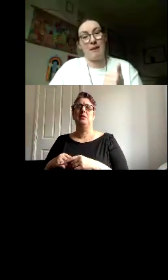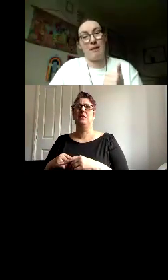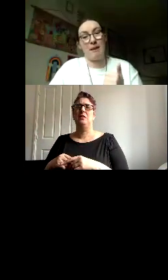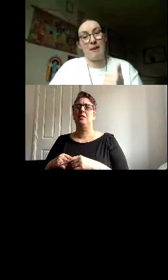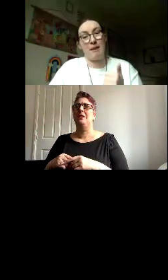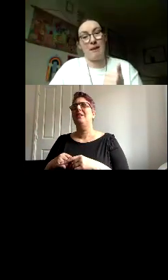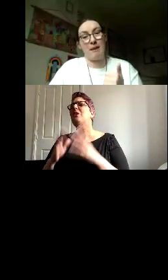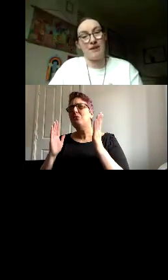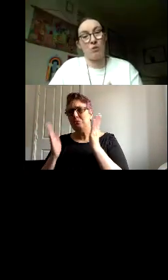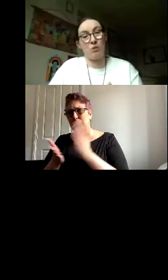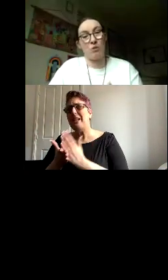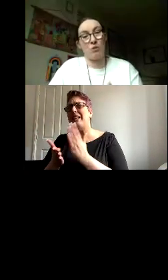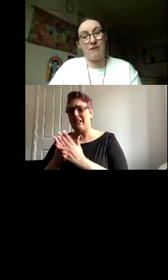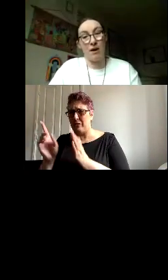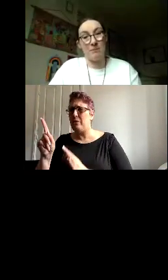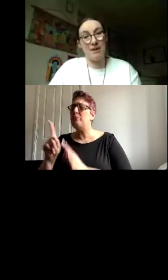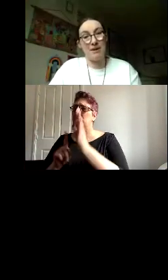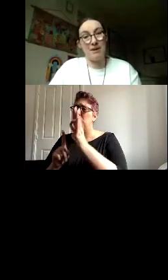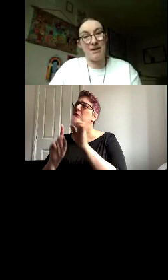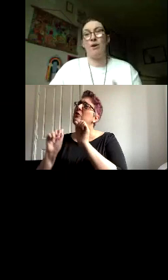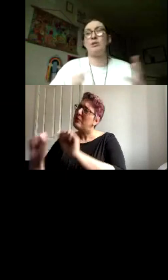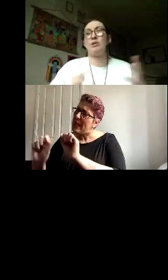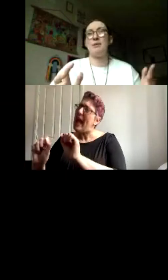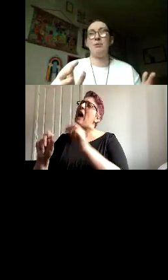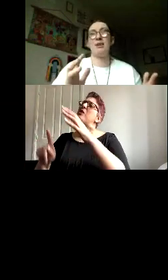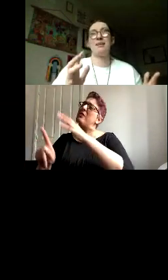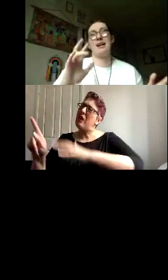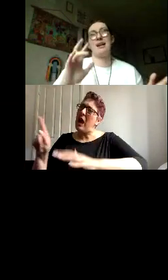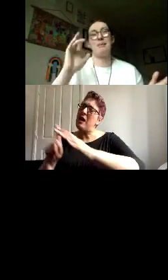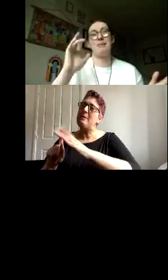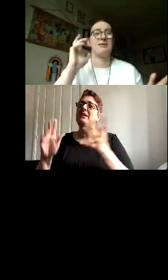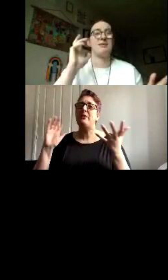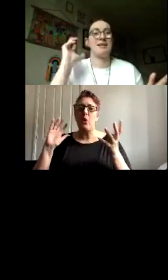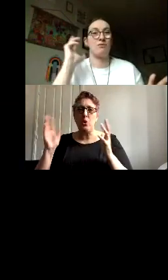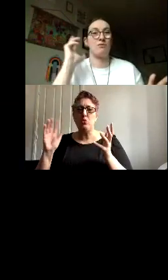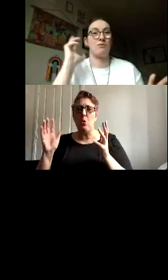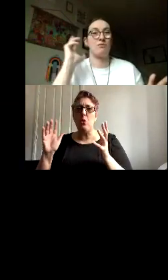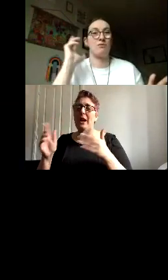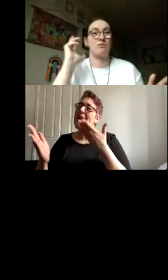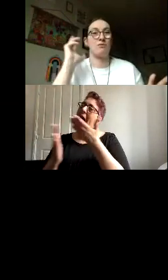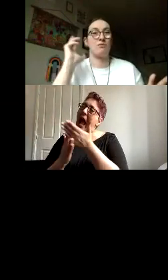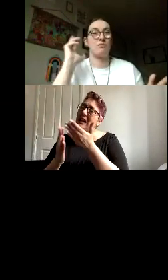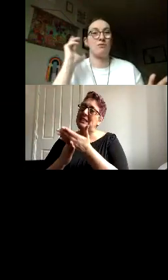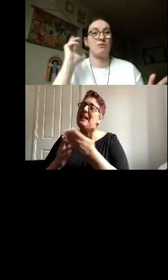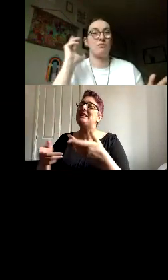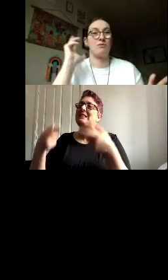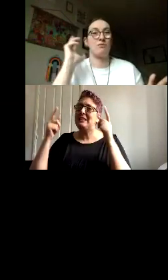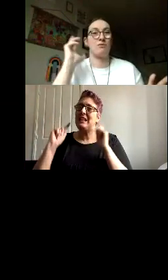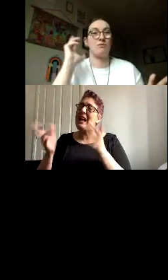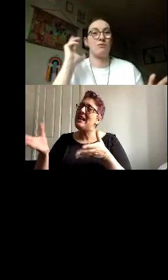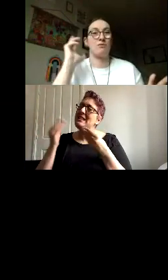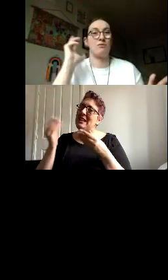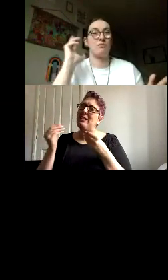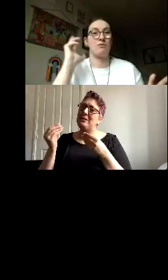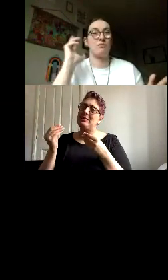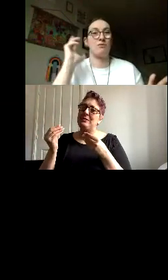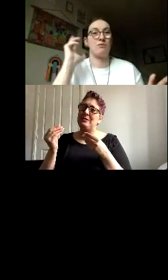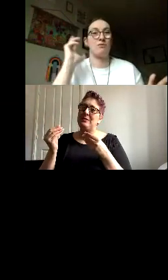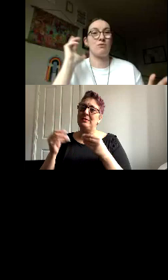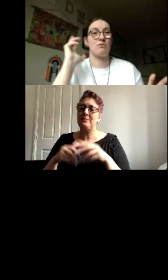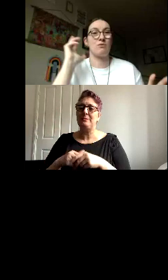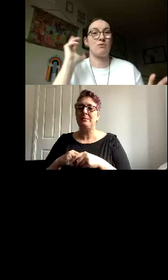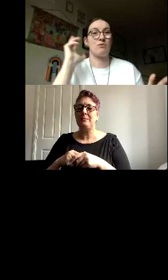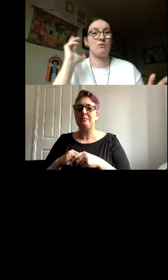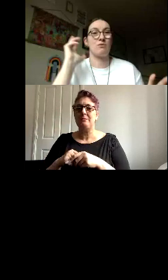improving that person's individual auditory environment, or simple things like a person has a right-sided hearing loss, and